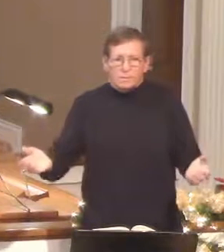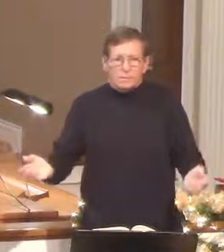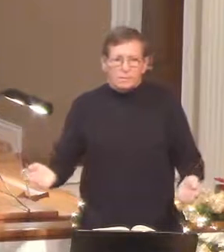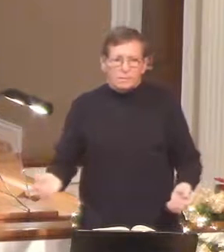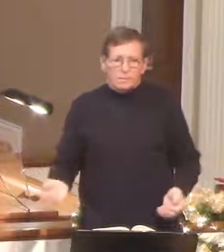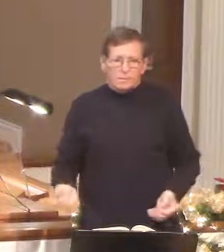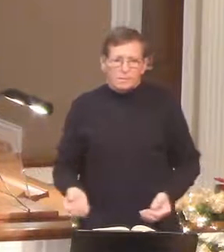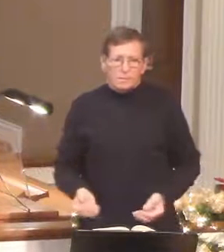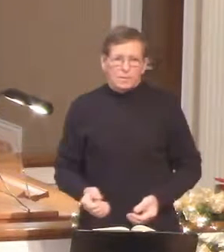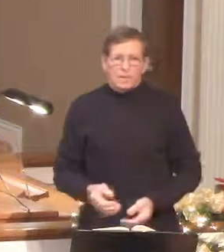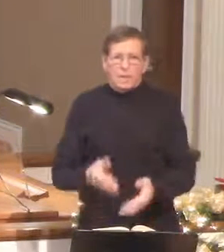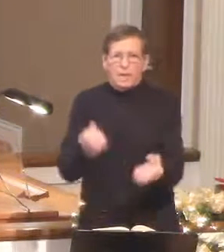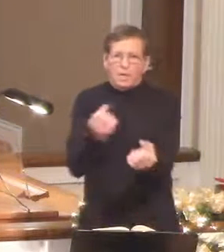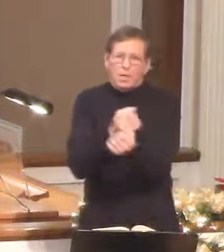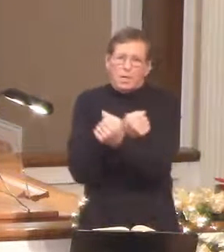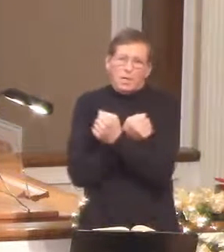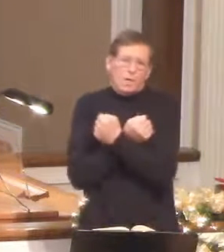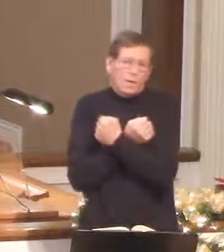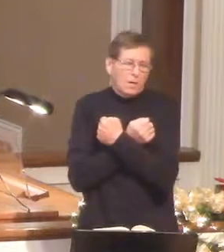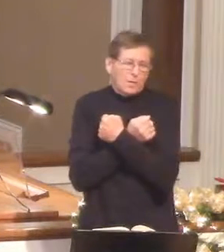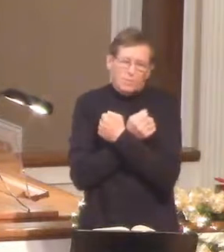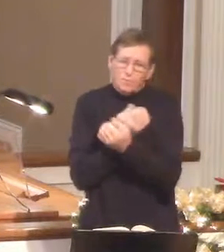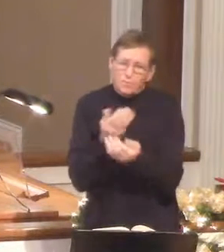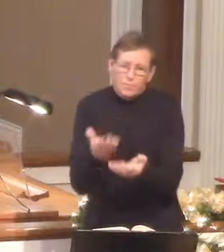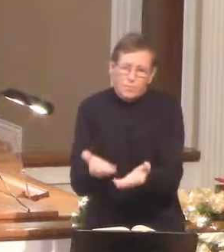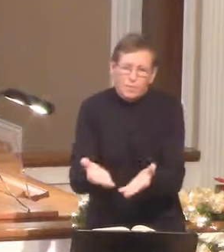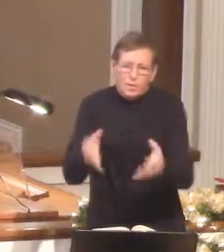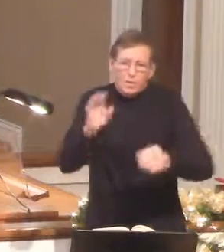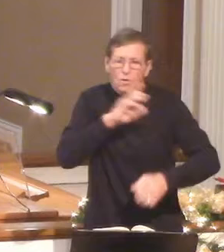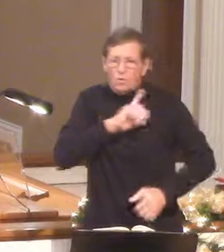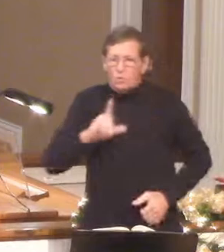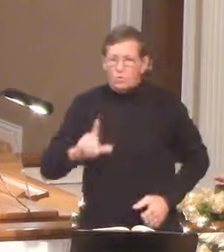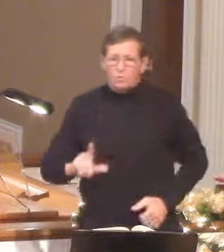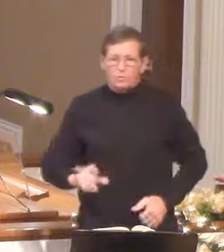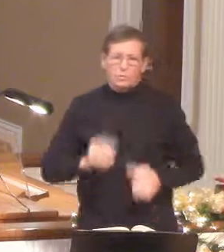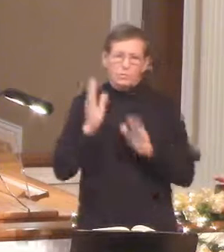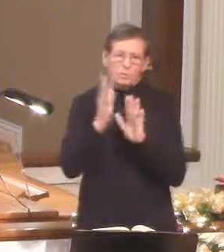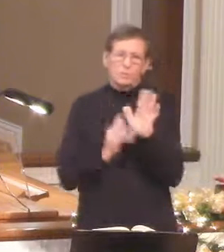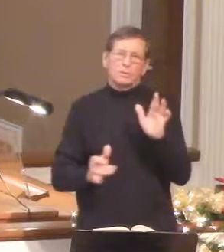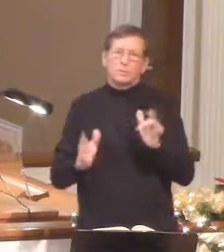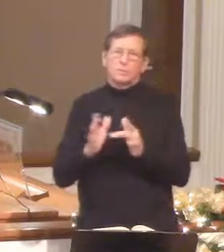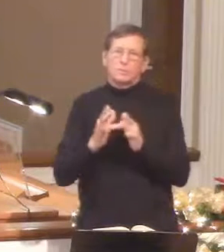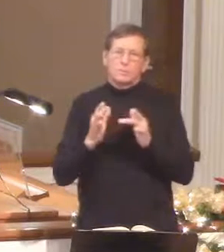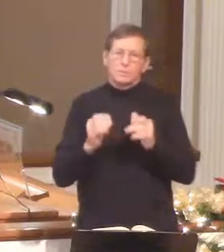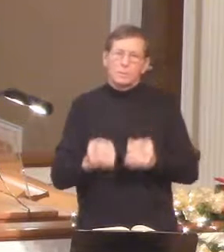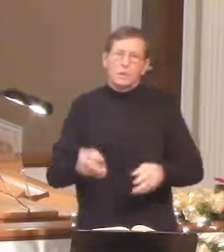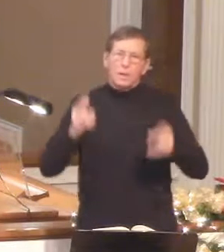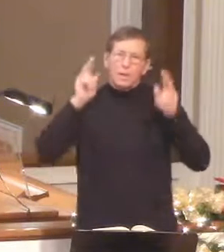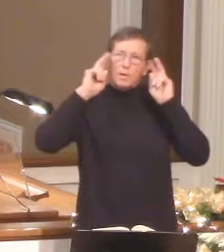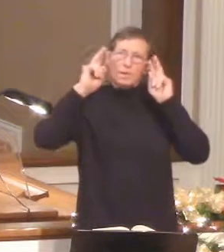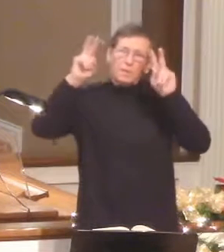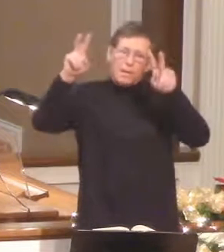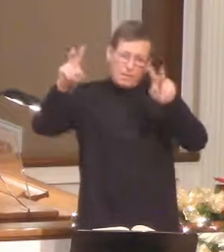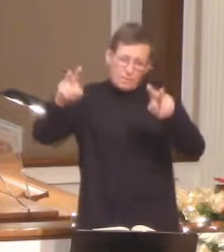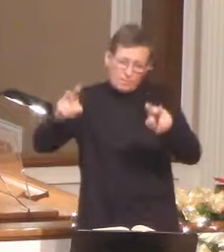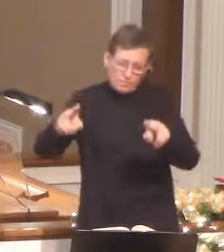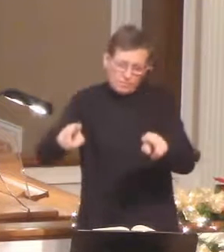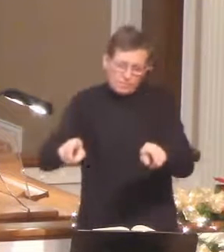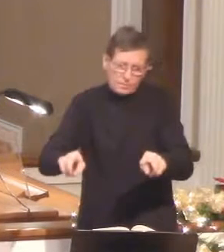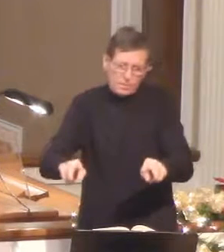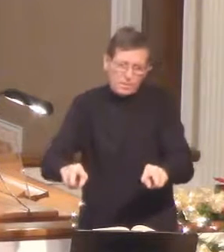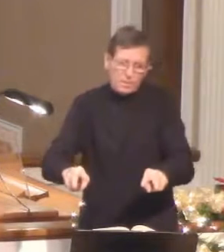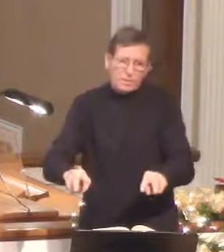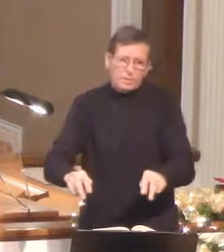I love thee, Lord Jesus, look down from the sky